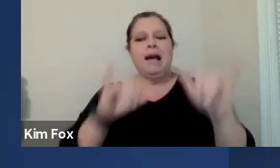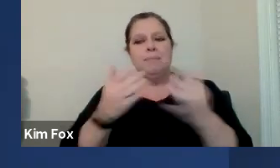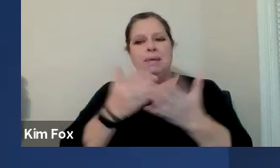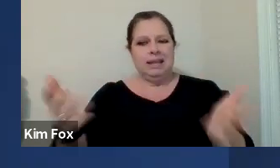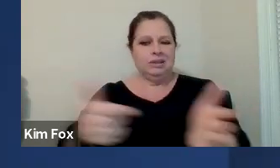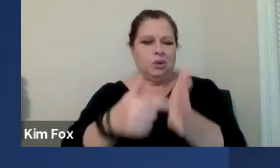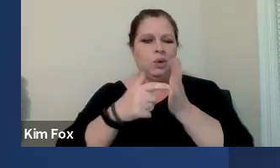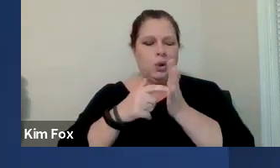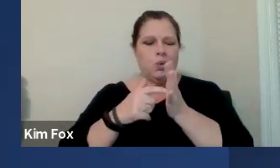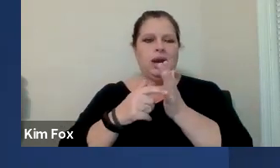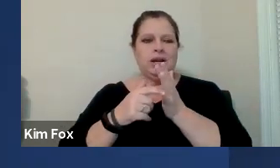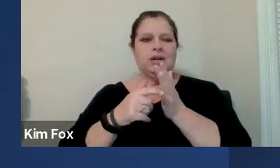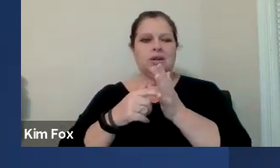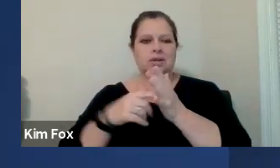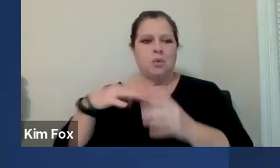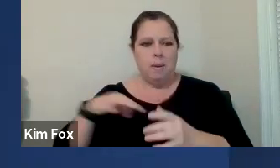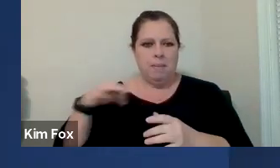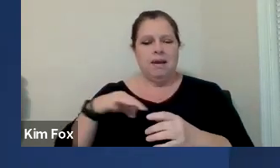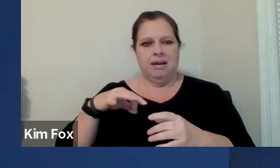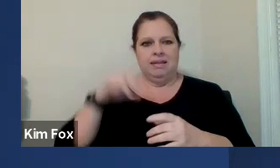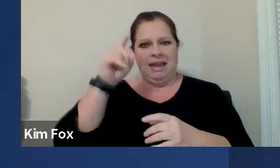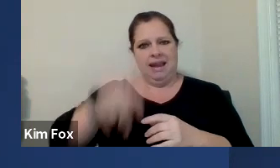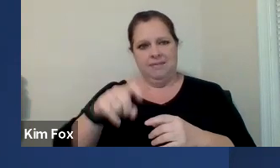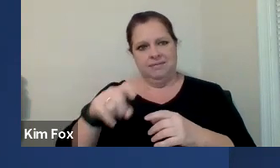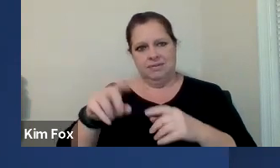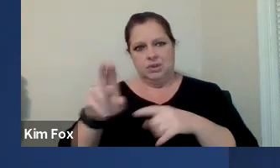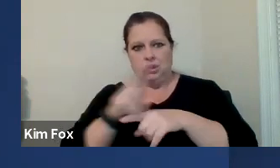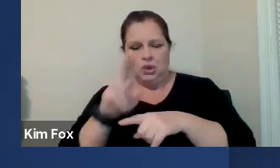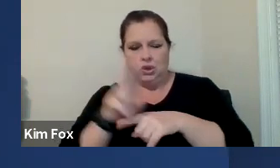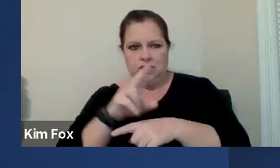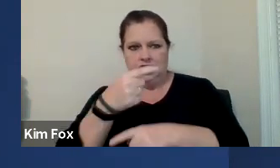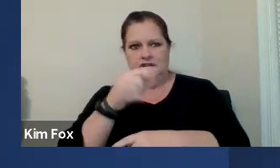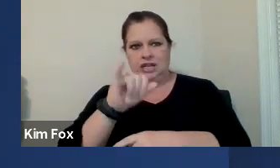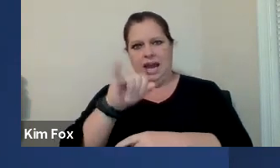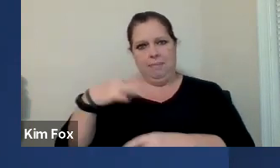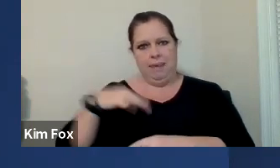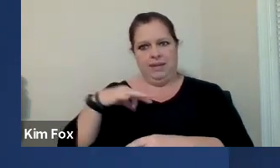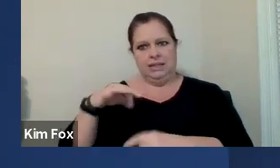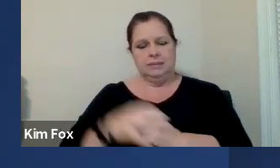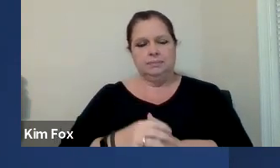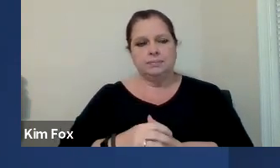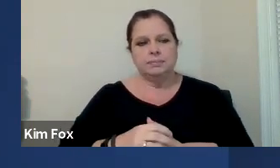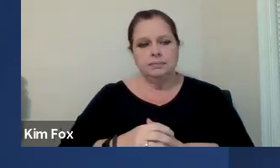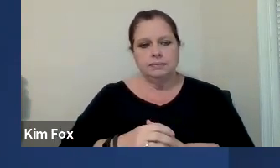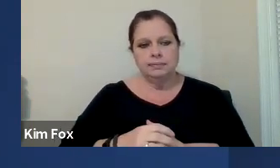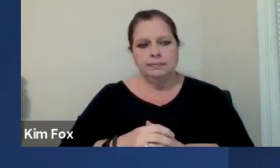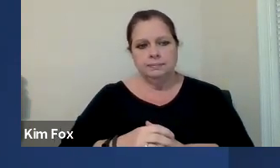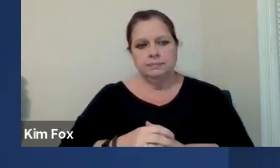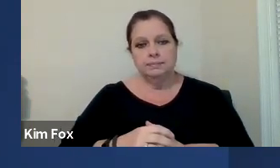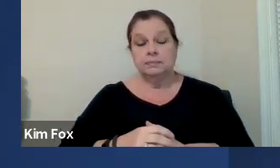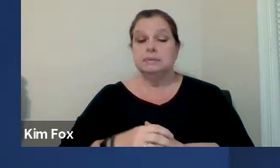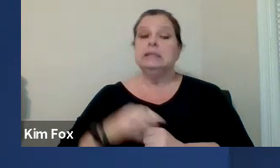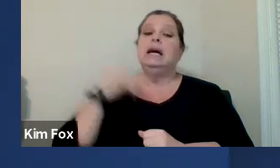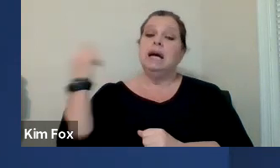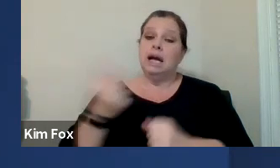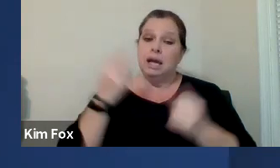require to apply to use the GI Bill benefits? Okay. So I always suggest